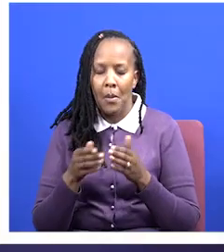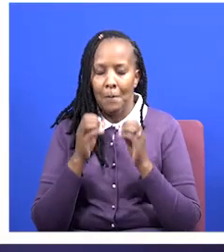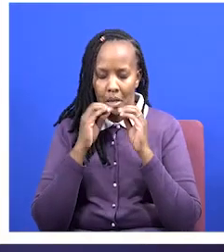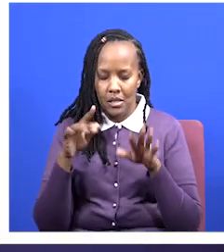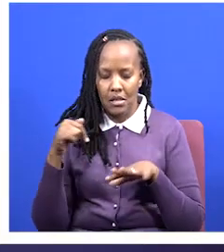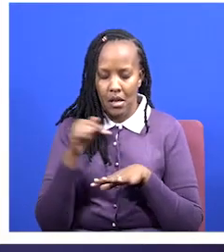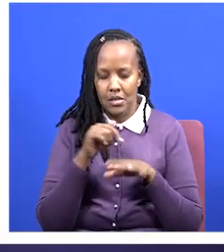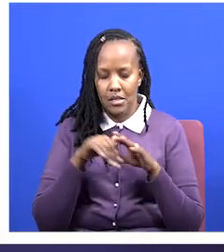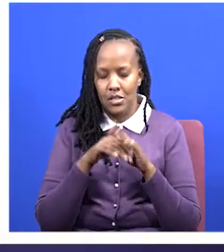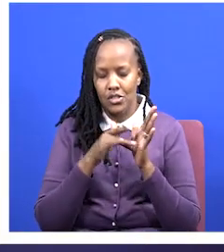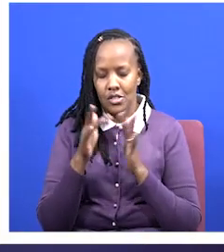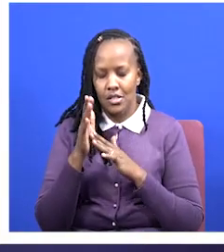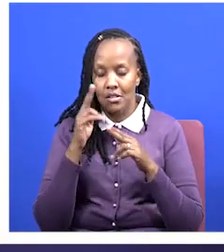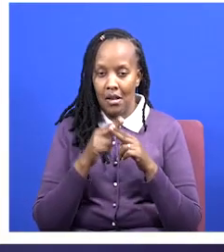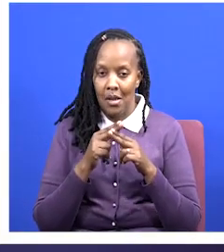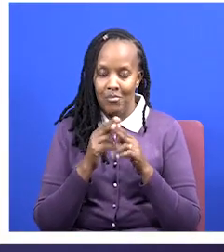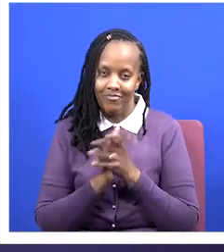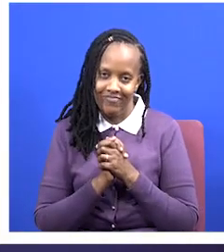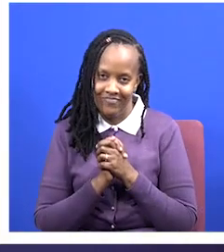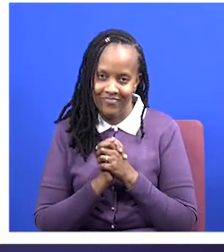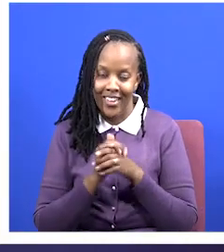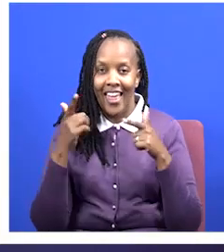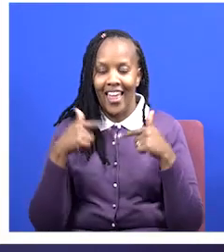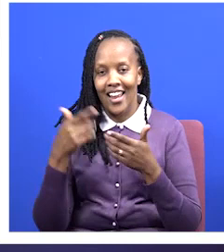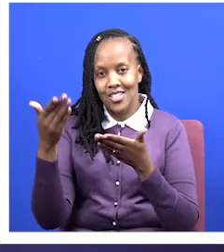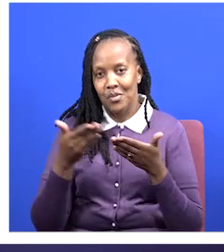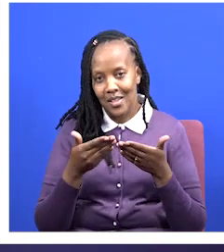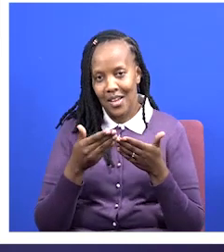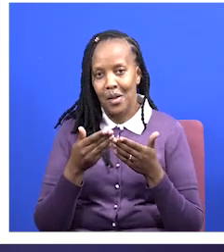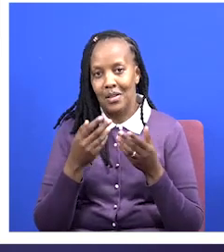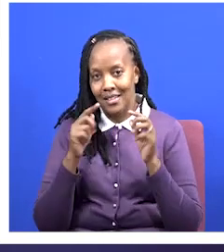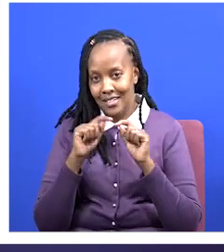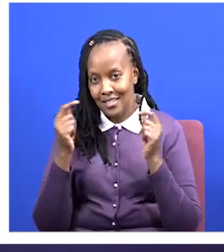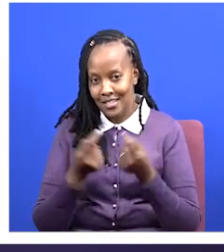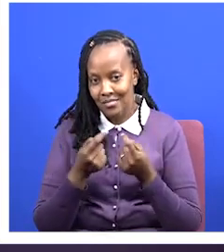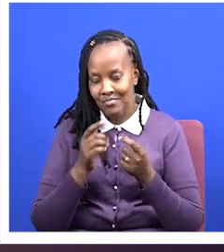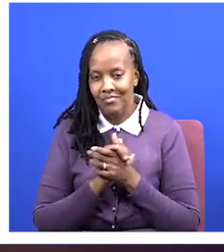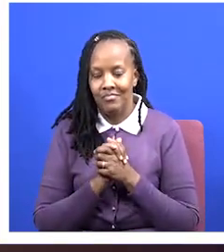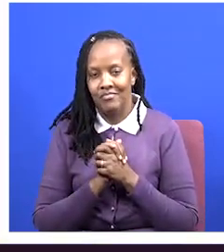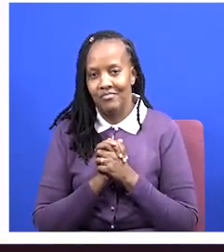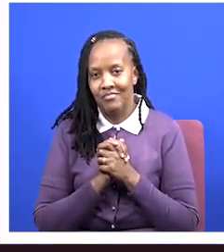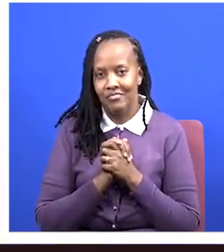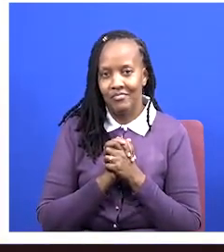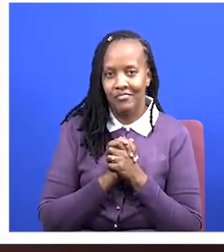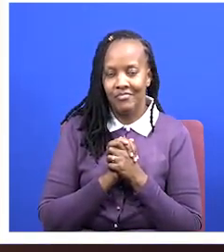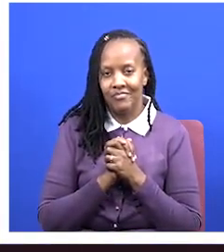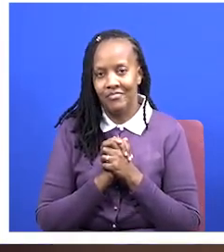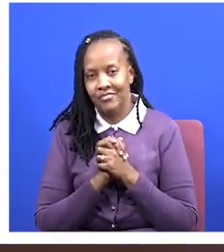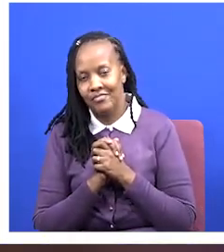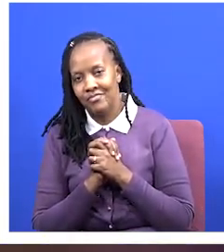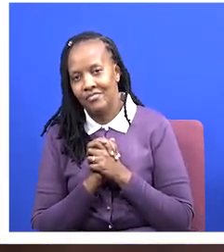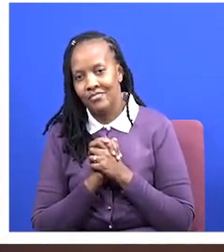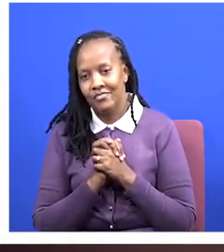earth, and please bless us. In Jesus' name we pray, amen. Let's welcome the service team. If we could, we